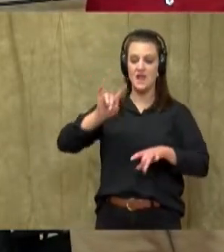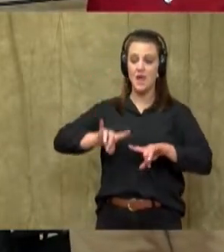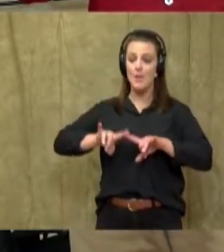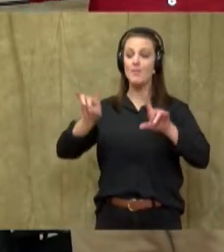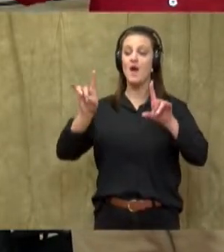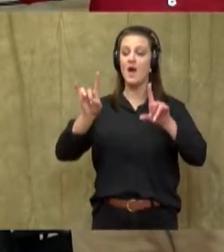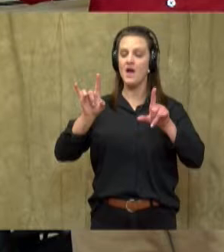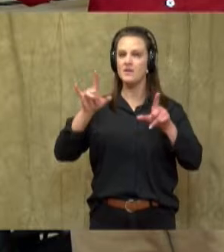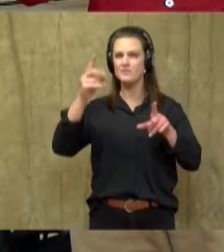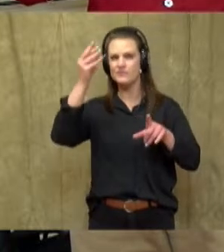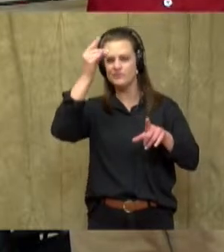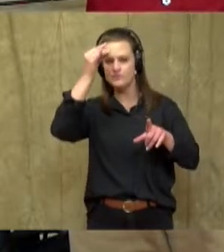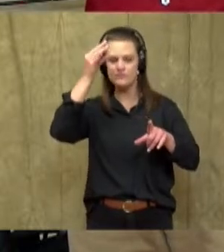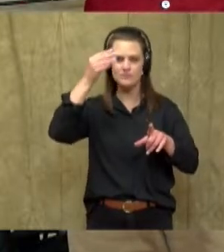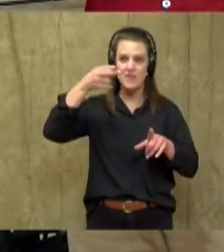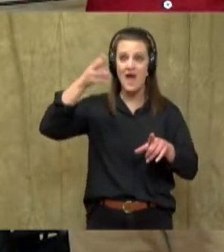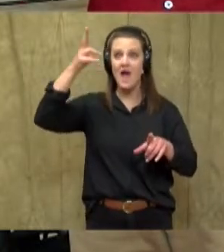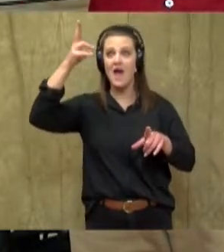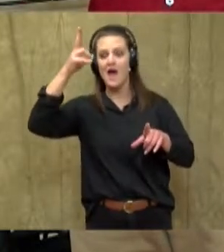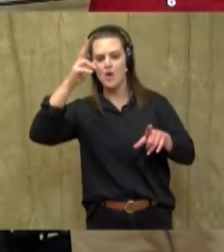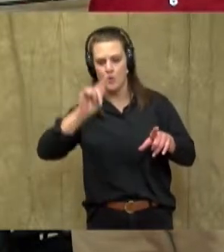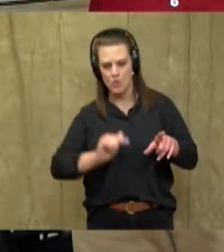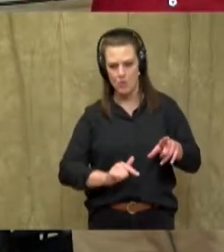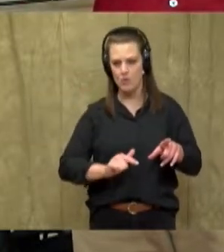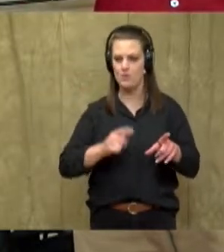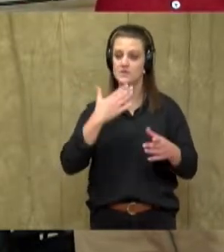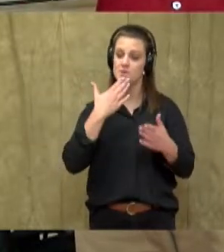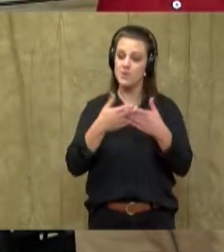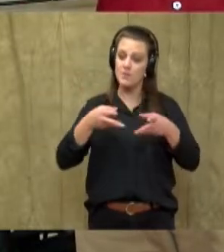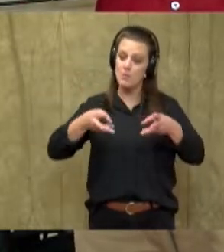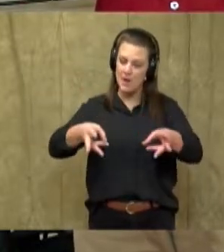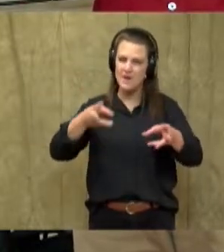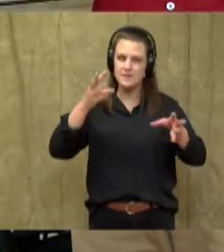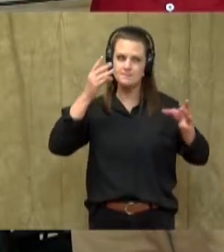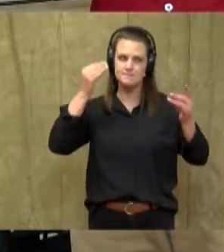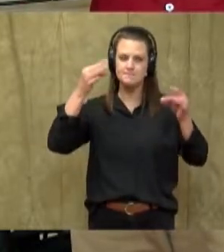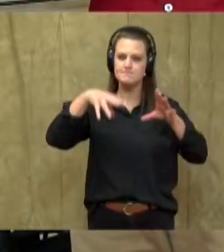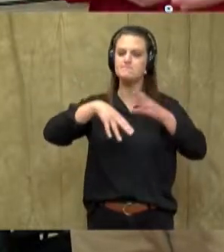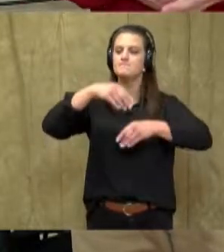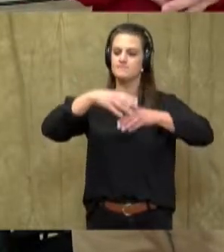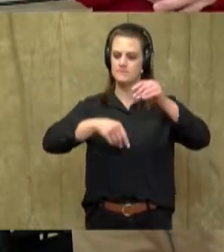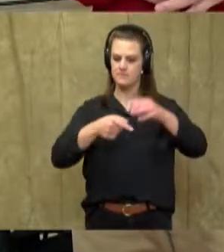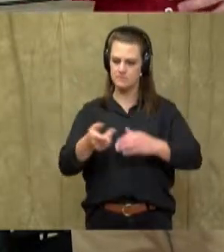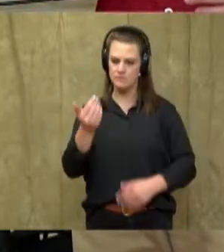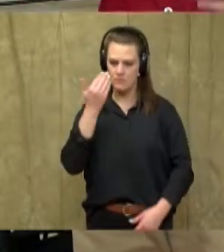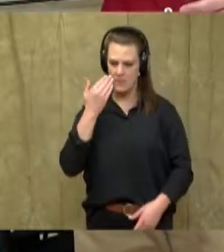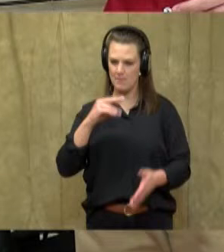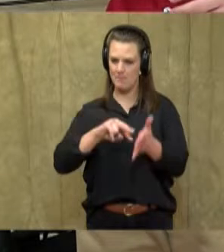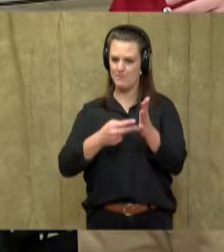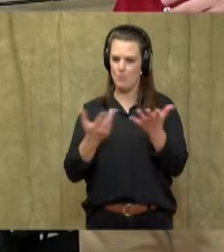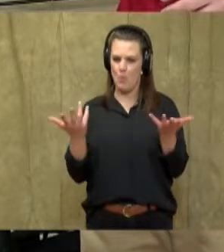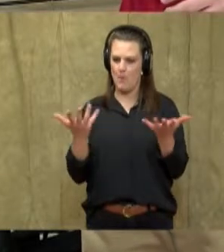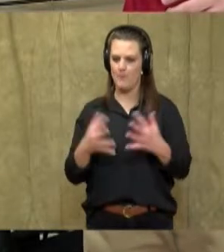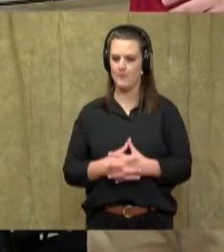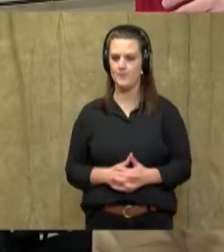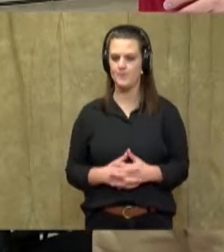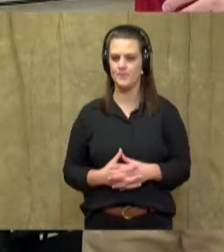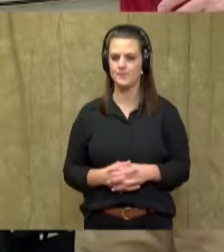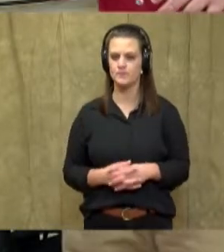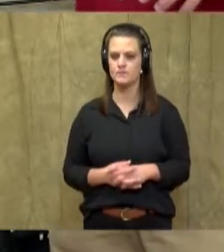good way to think about pitch as we begin to learn what that word means in music.